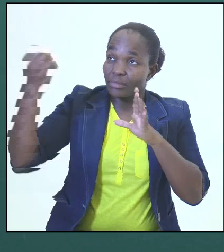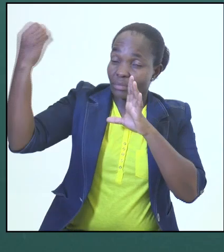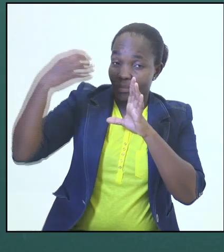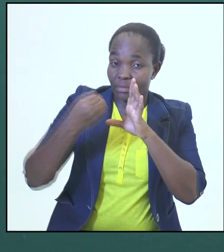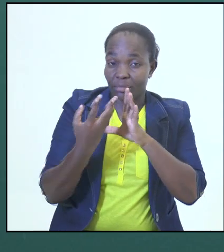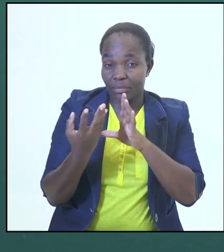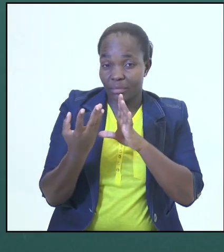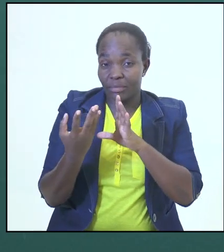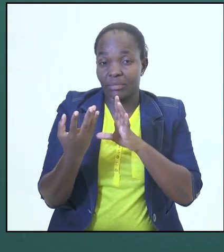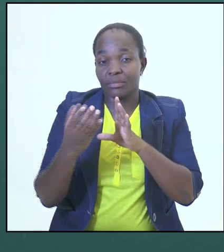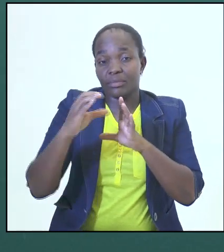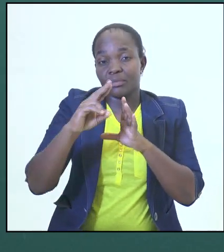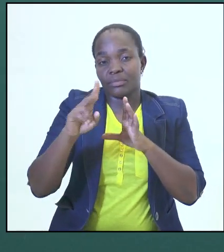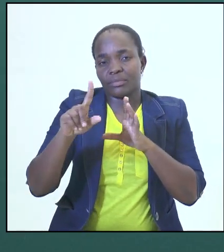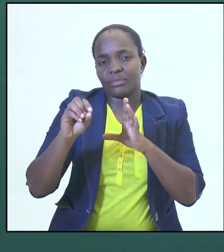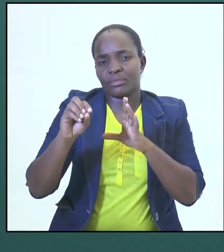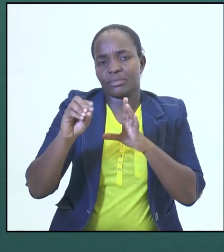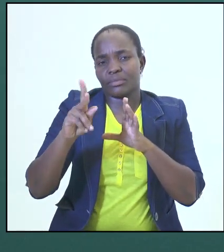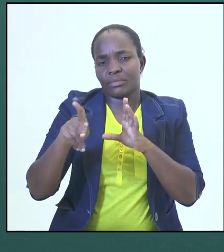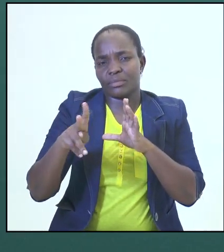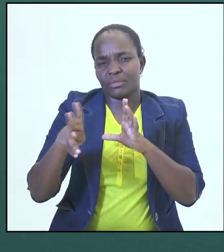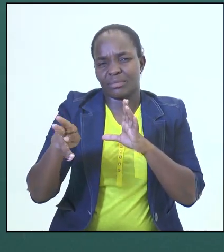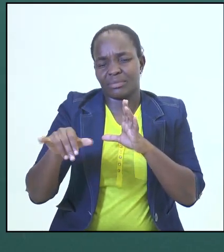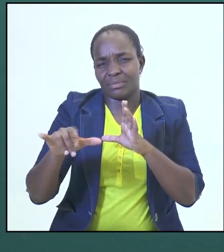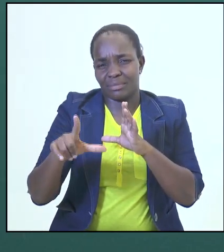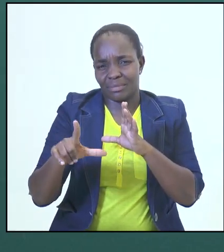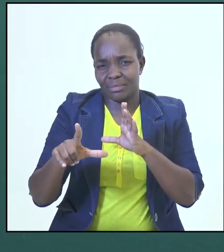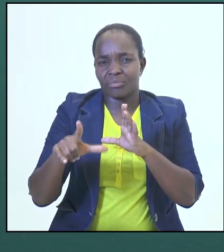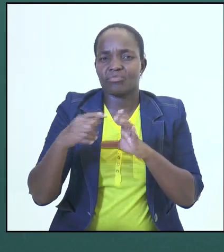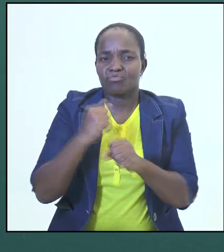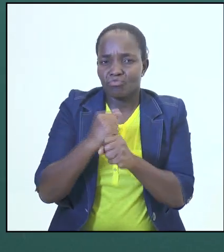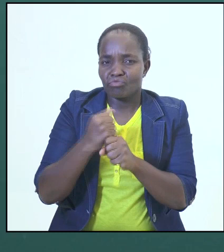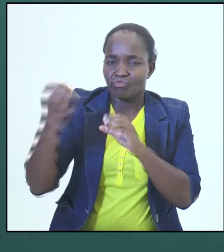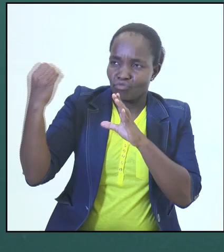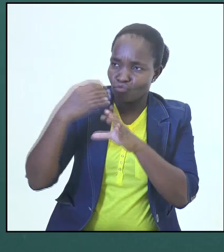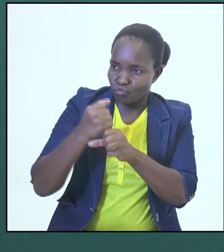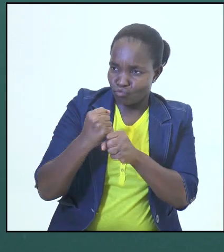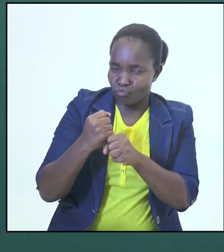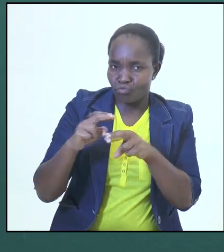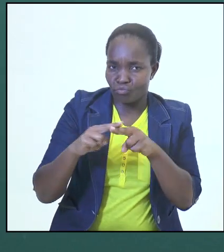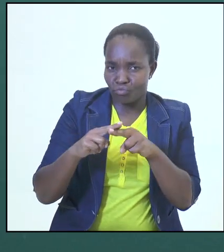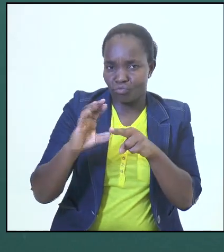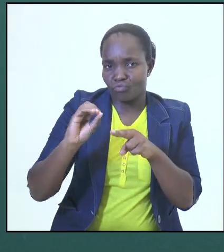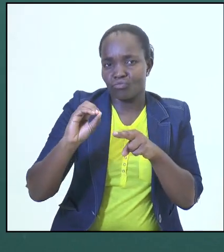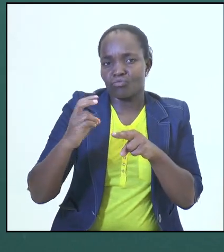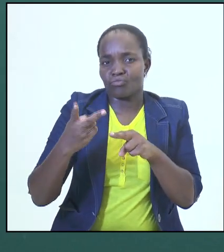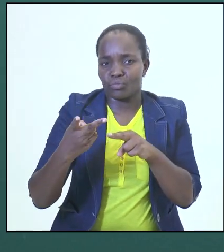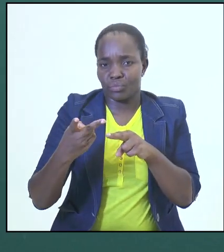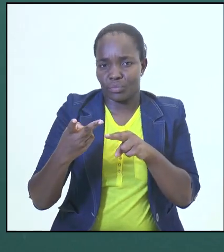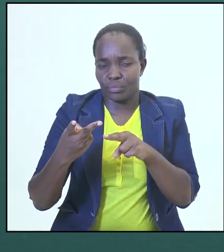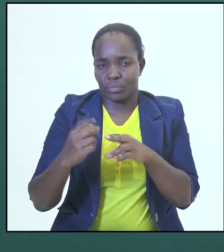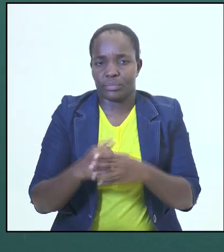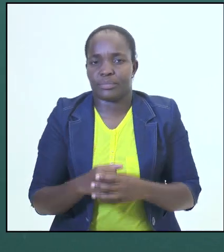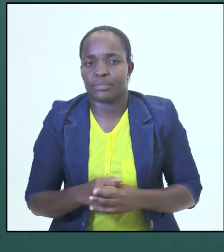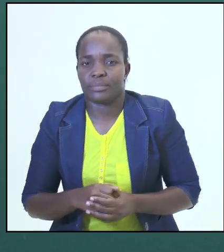whereby chlorophyll in the chloroplast in leaves captures light and uses carbon dioxide to form carbohydrates,